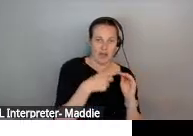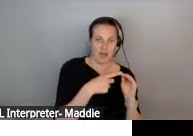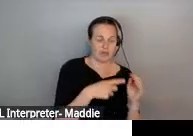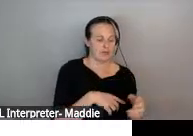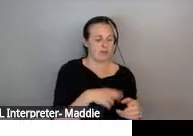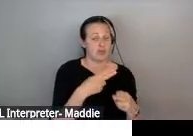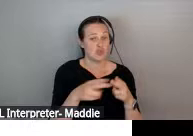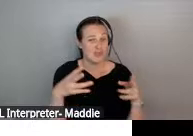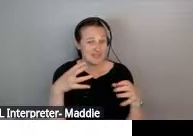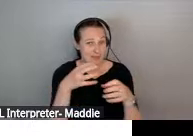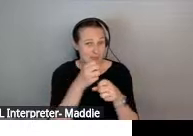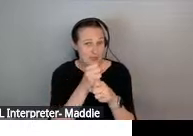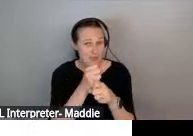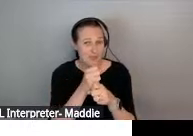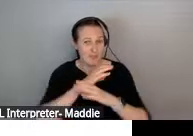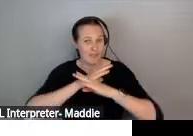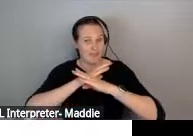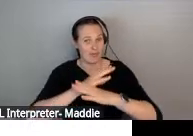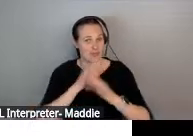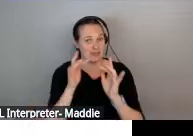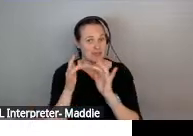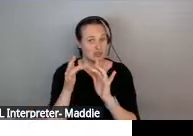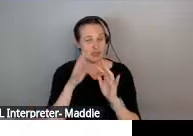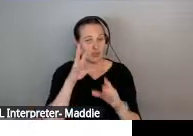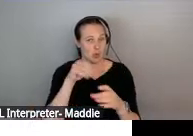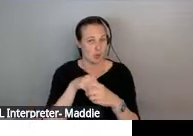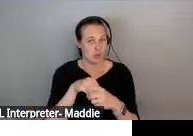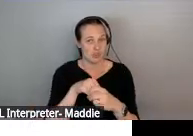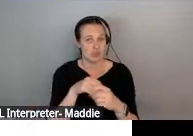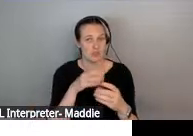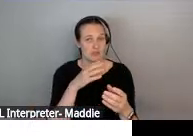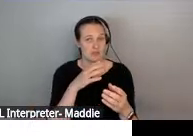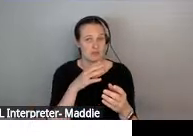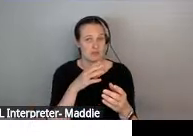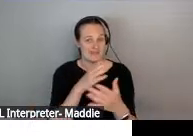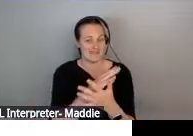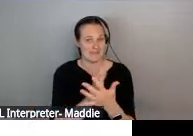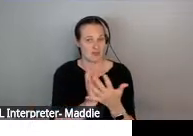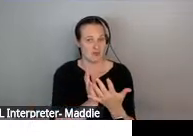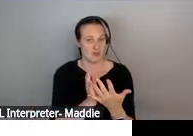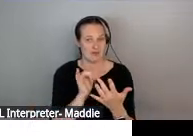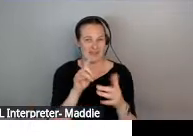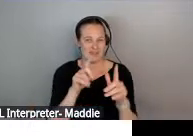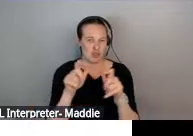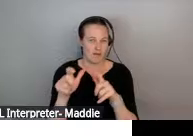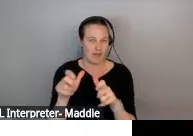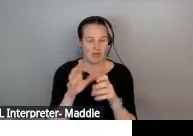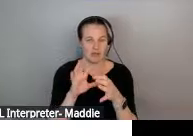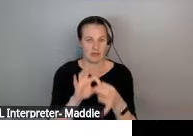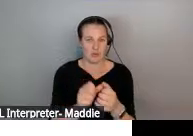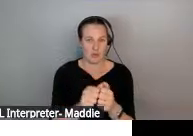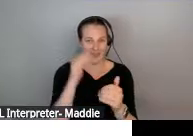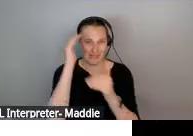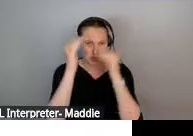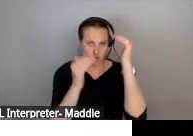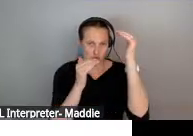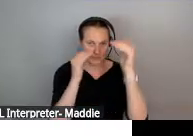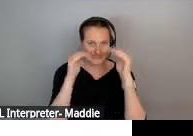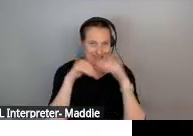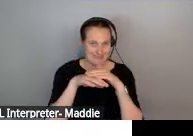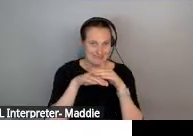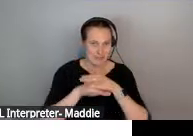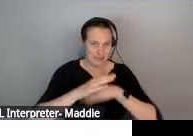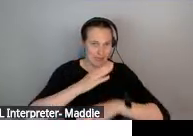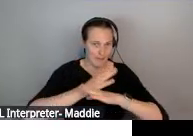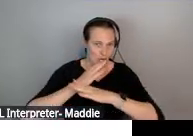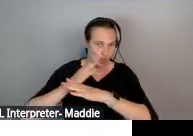our Barriers to Digital Inclusion series, which was the survey that I mentioned with adults about accessibility barriers. We also did a